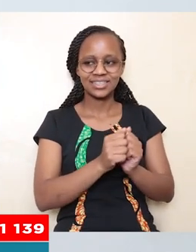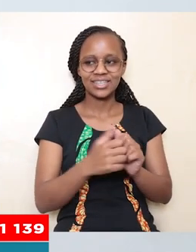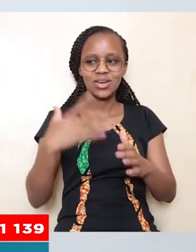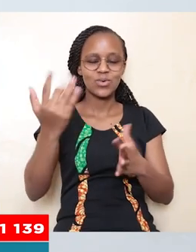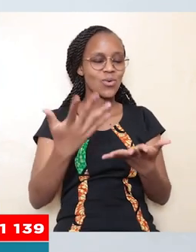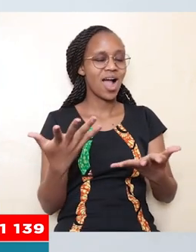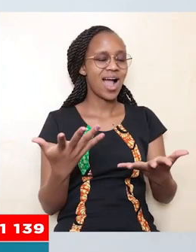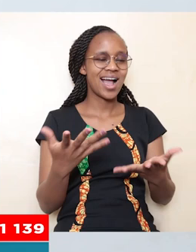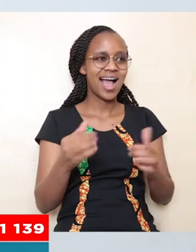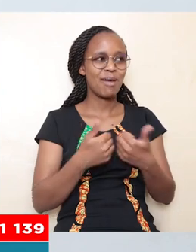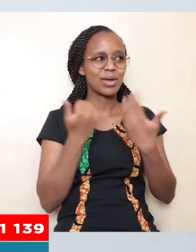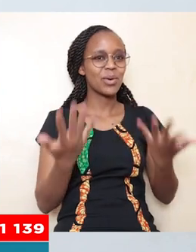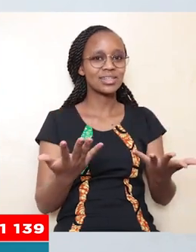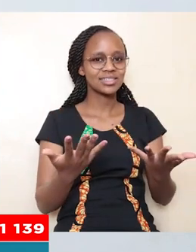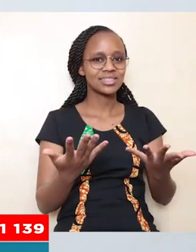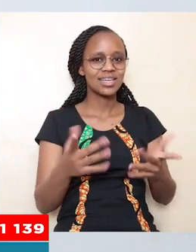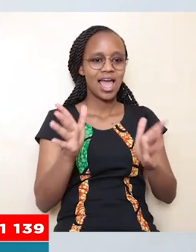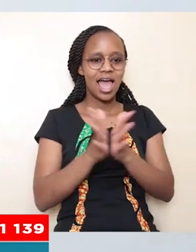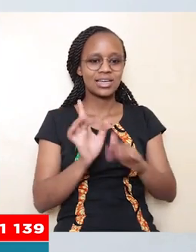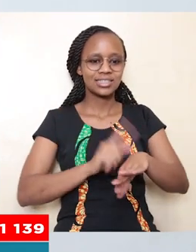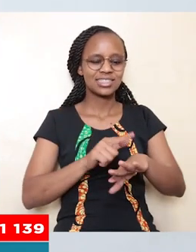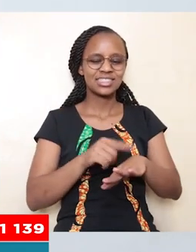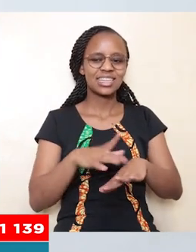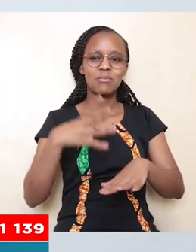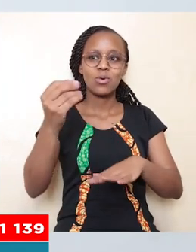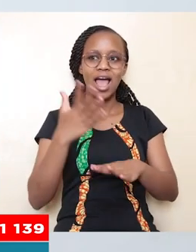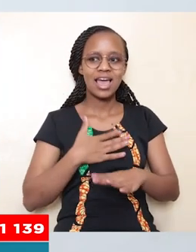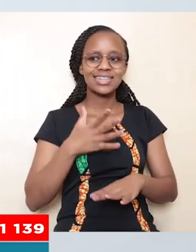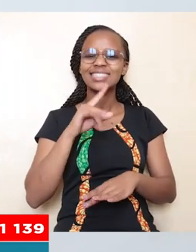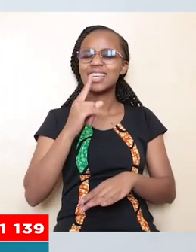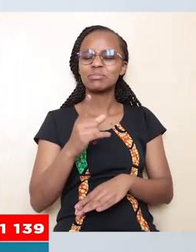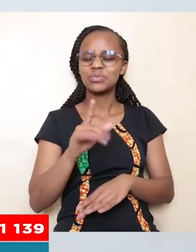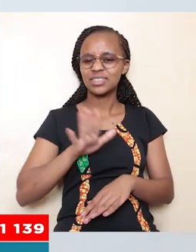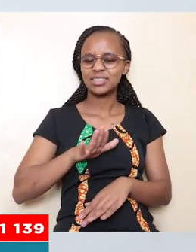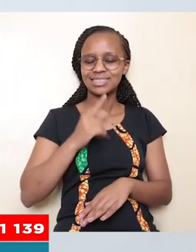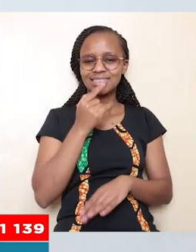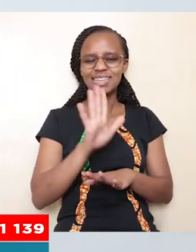Akiedewa kunaedaji. Na akiedewa akatae.